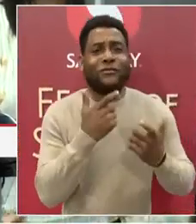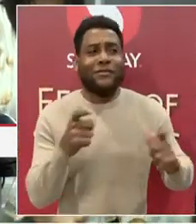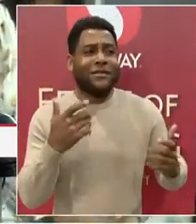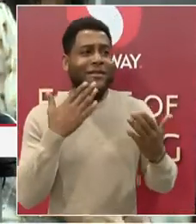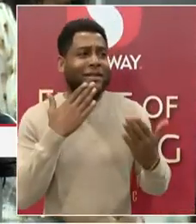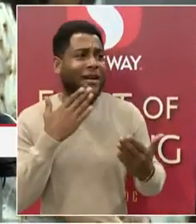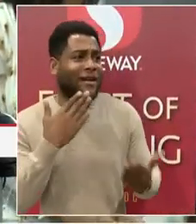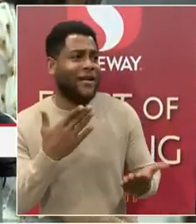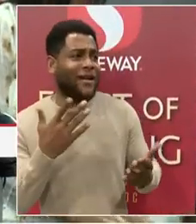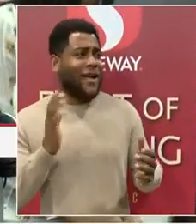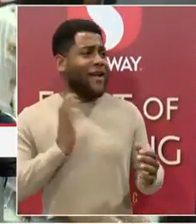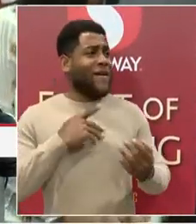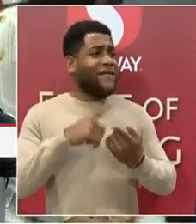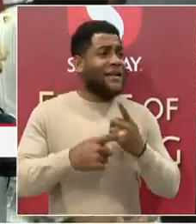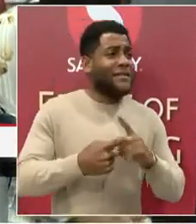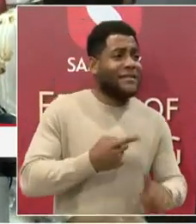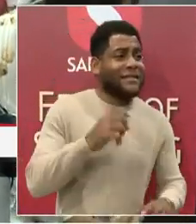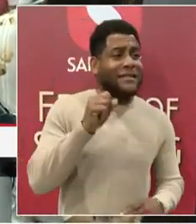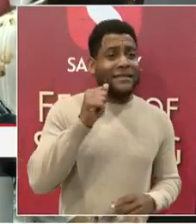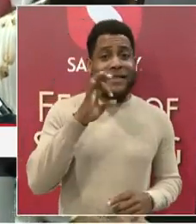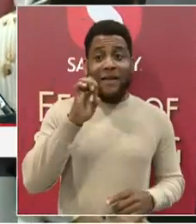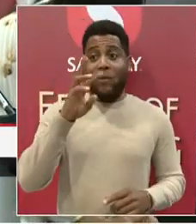Give them a big hand.